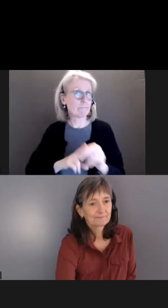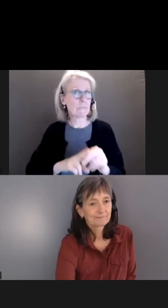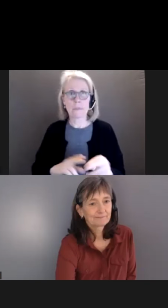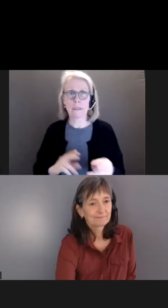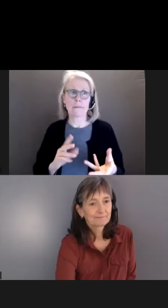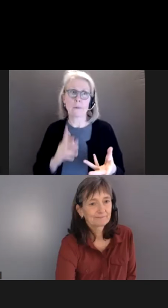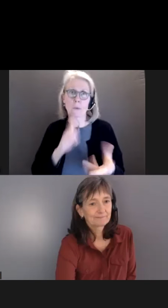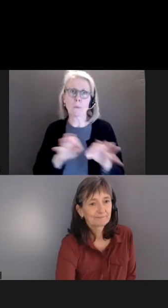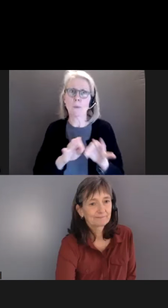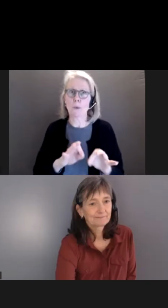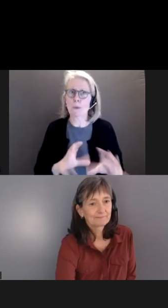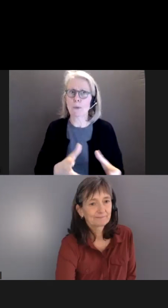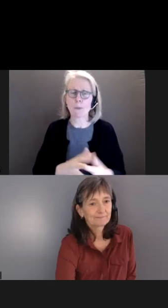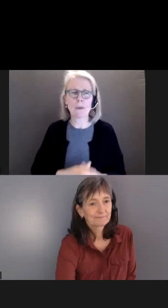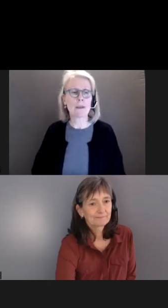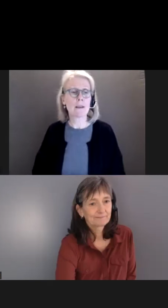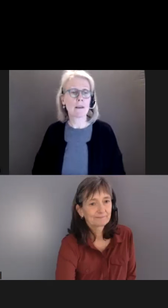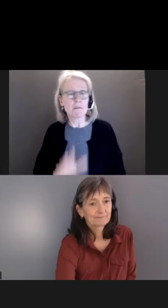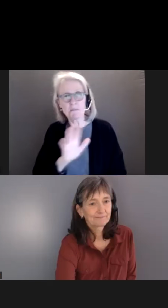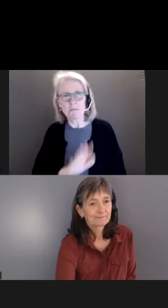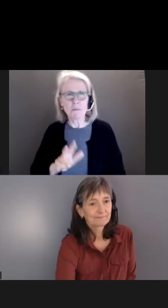factor. So while there are about